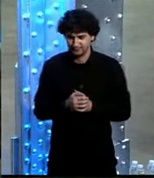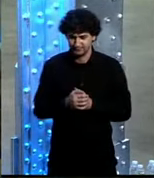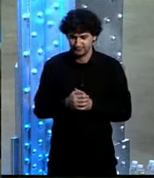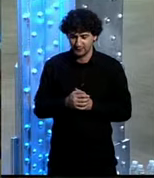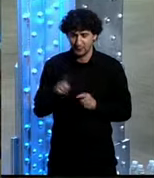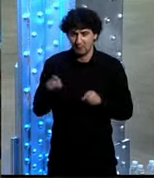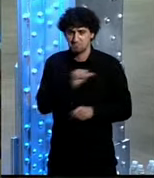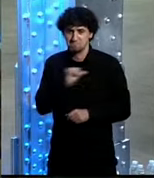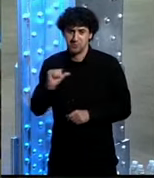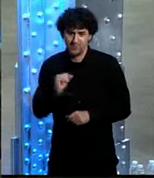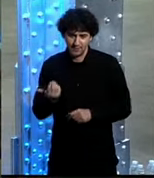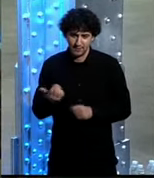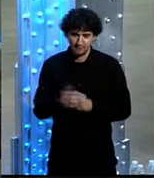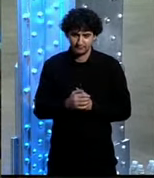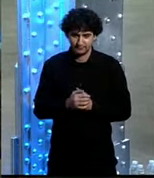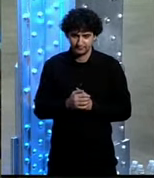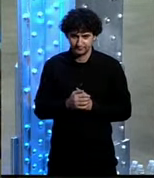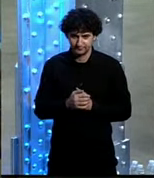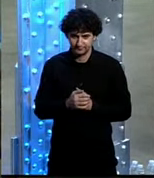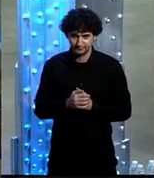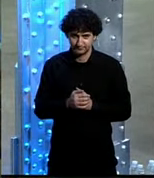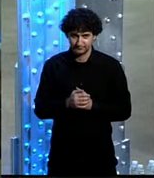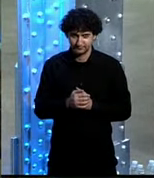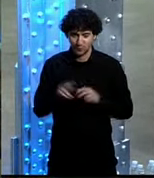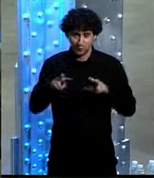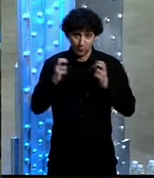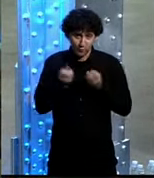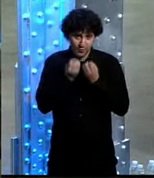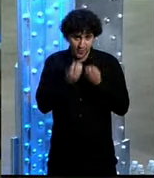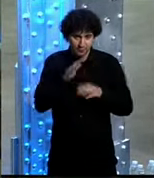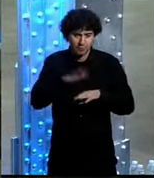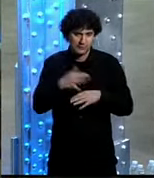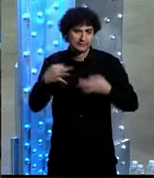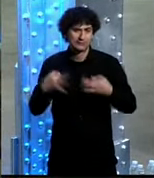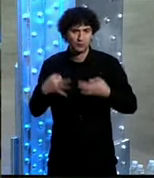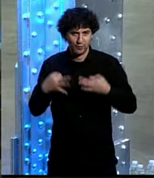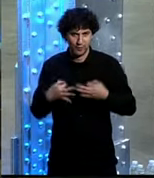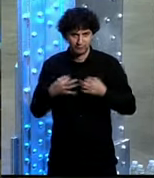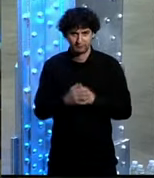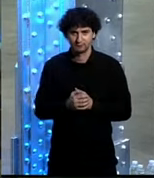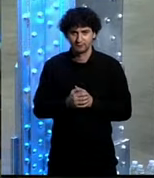geopositioning, which is not always easy to get because of privacy issues.